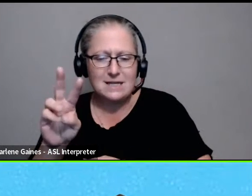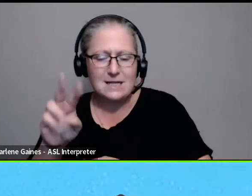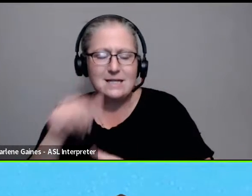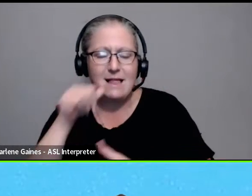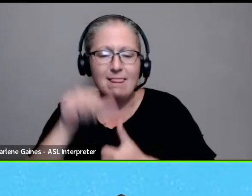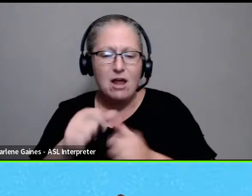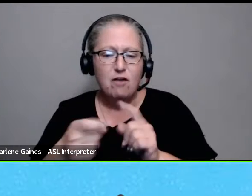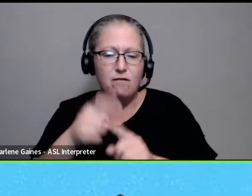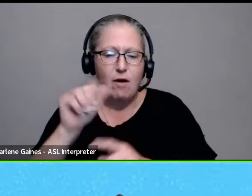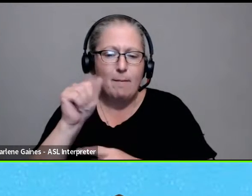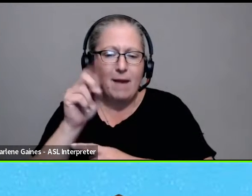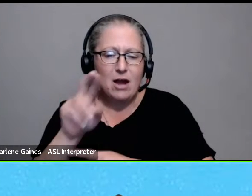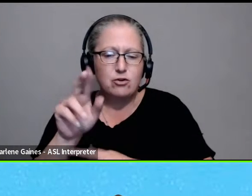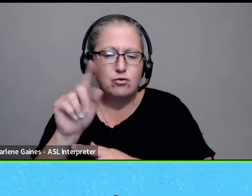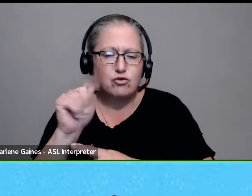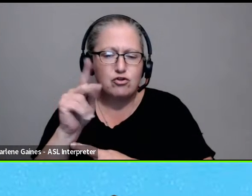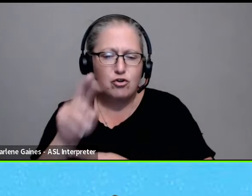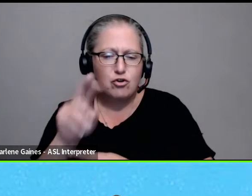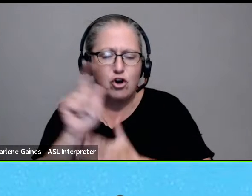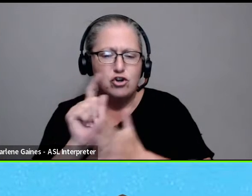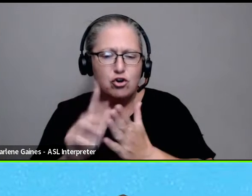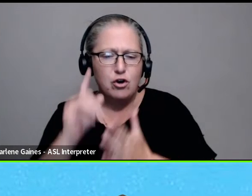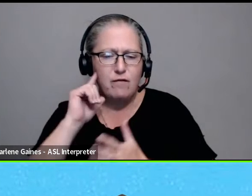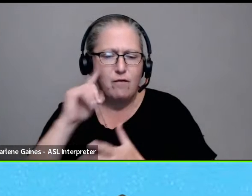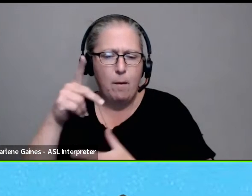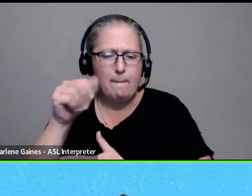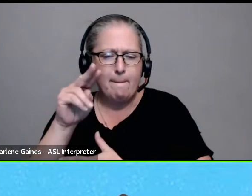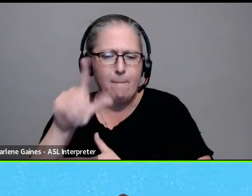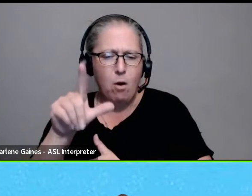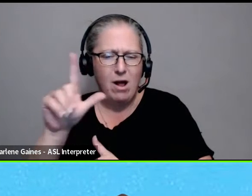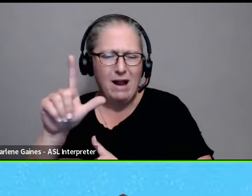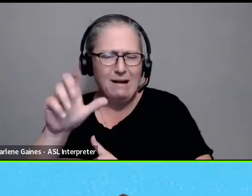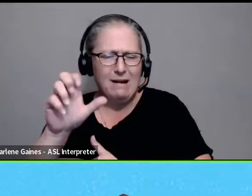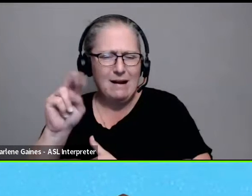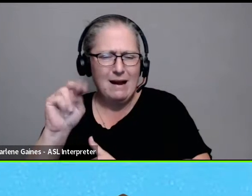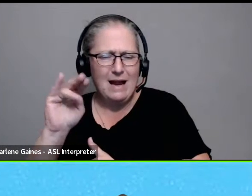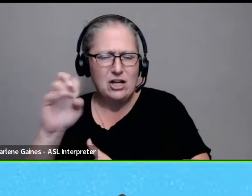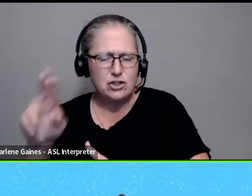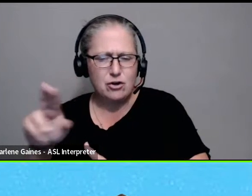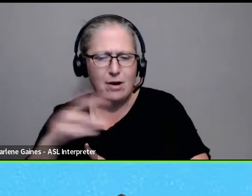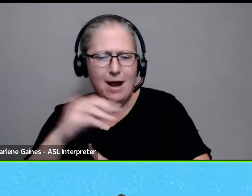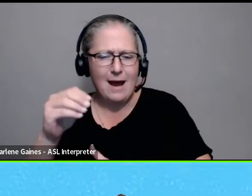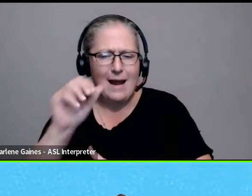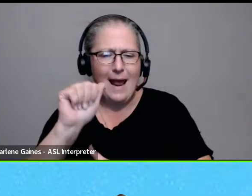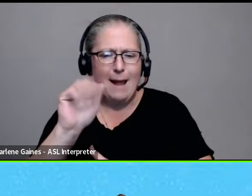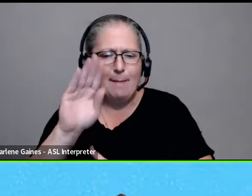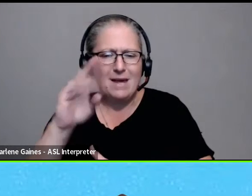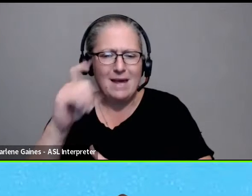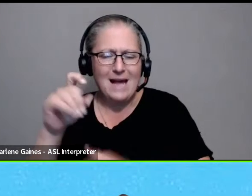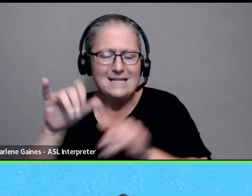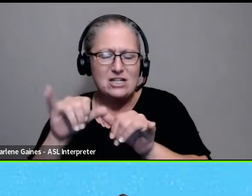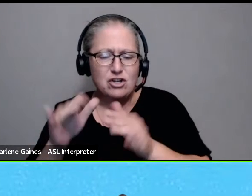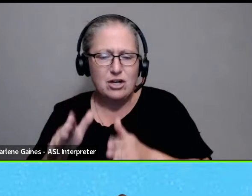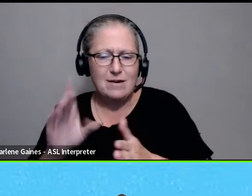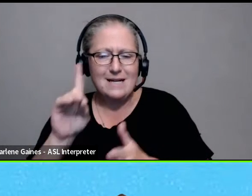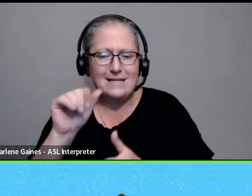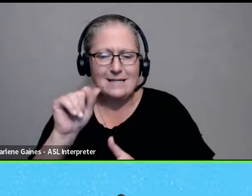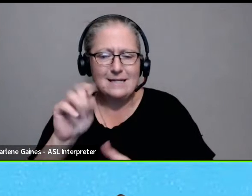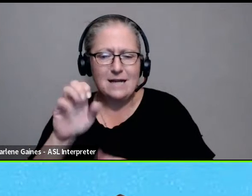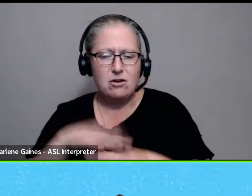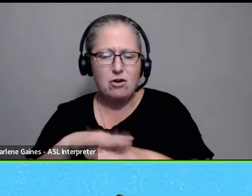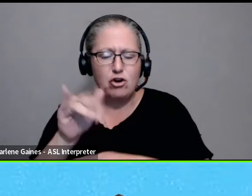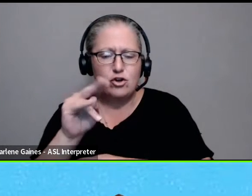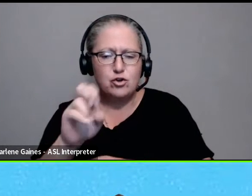Turner, attorney for Paul Leninger, and ABX Engineering dated June